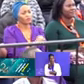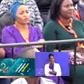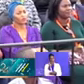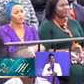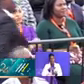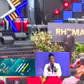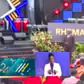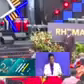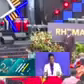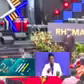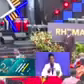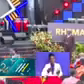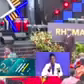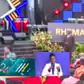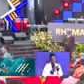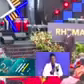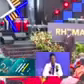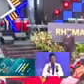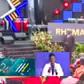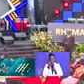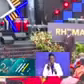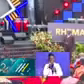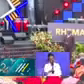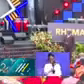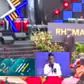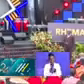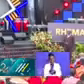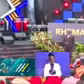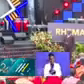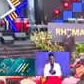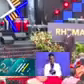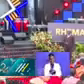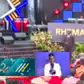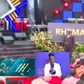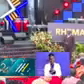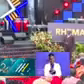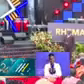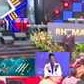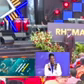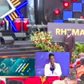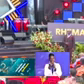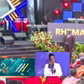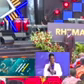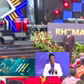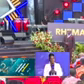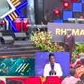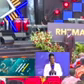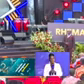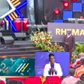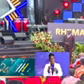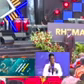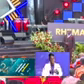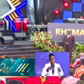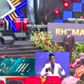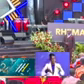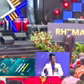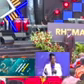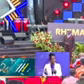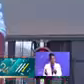our children and our wives somebody say Amen amen and it's a a